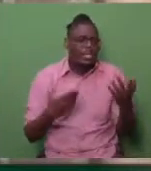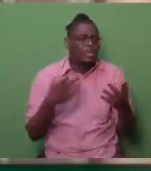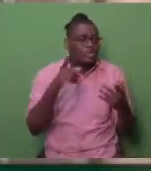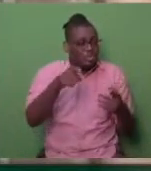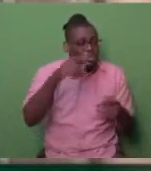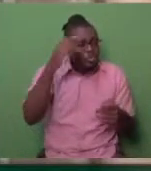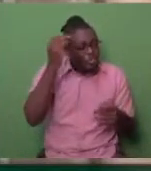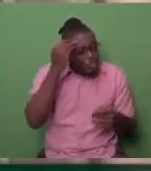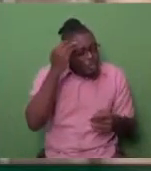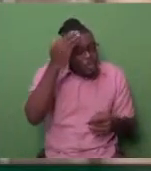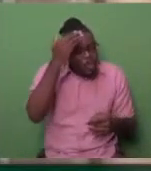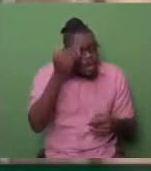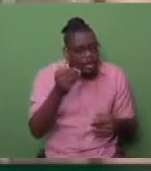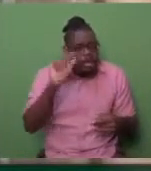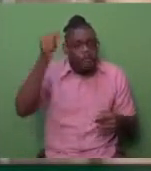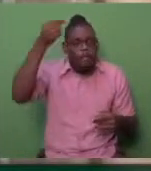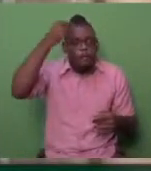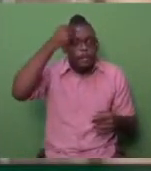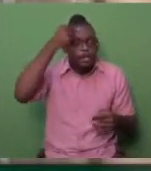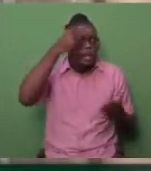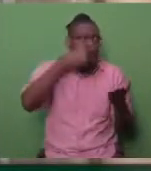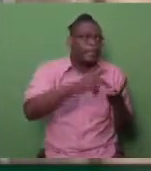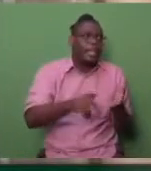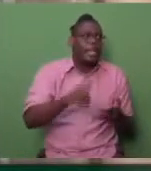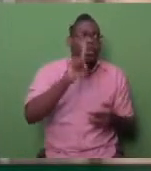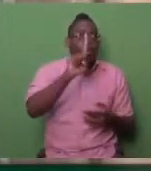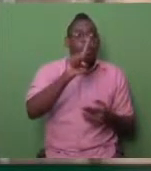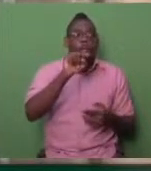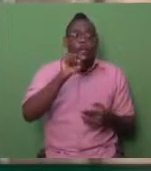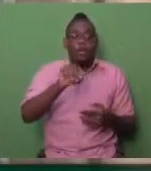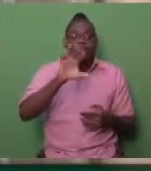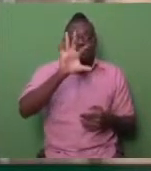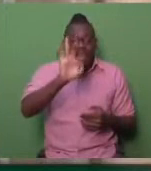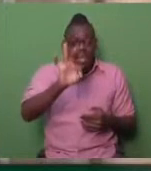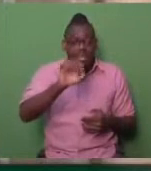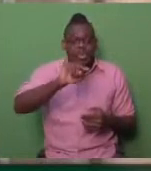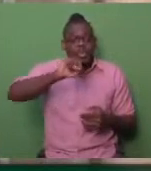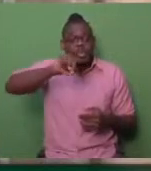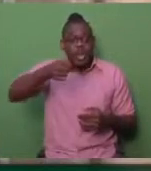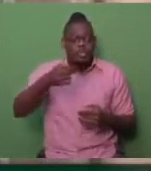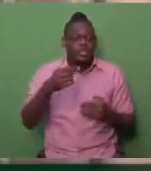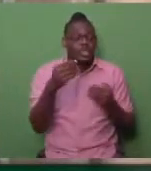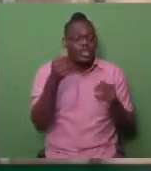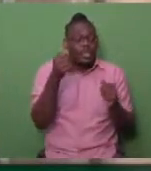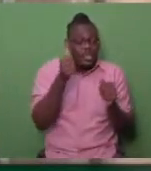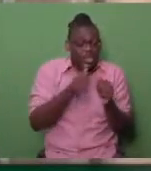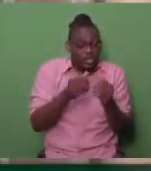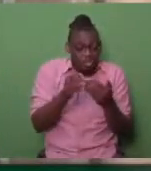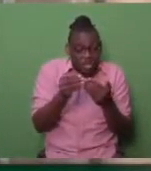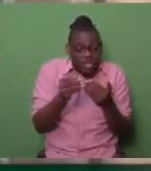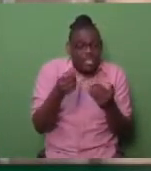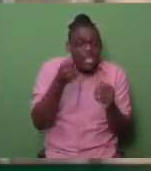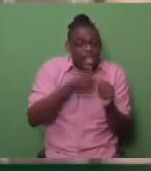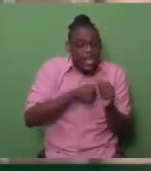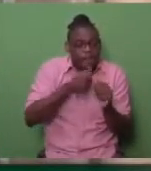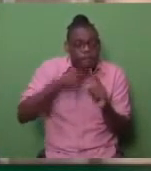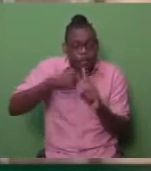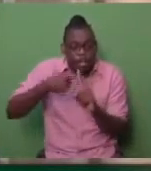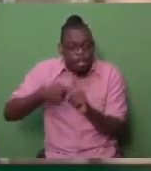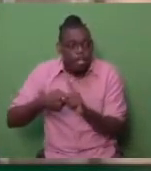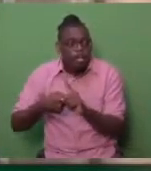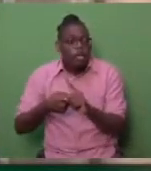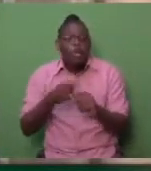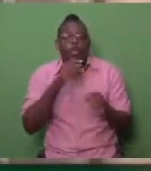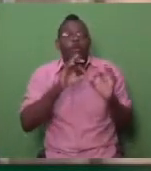$159,000 per month to relatives of the Attorney General. And when you go to the TTPS at the corner of Agra Street in St.